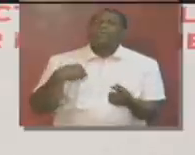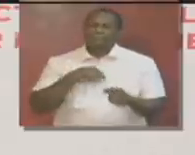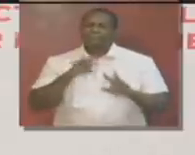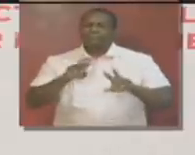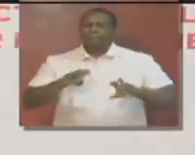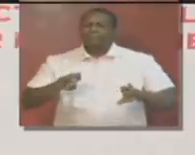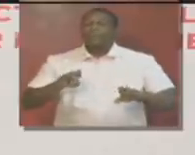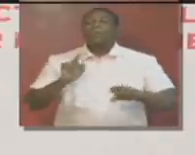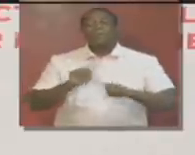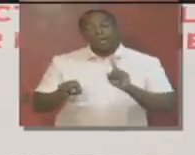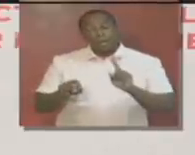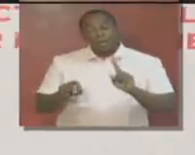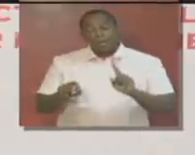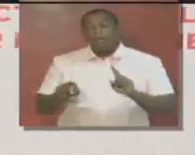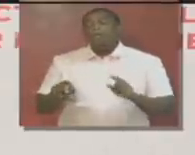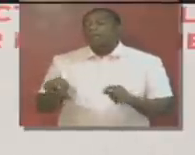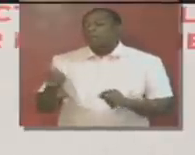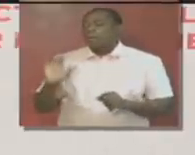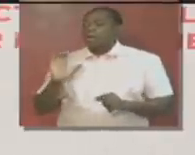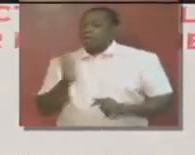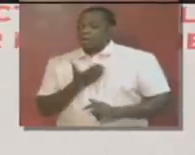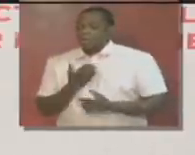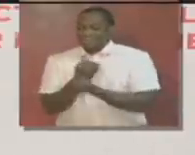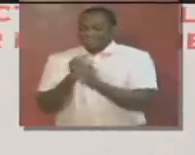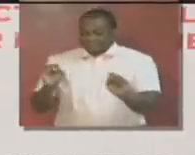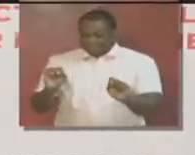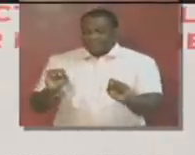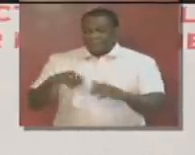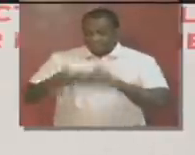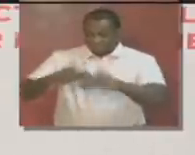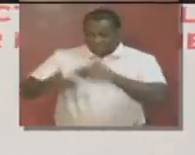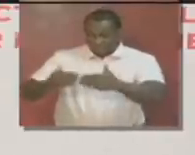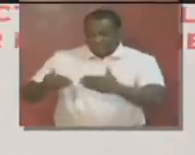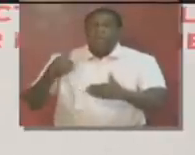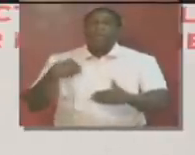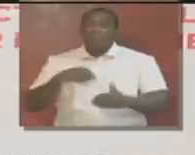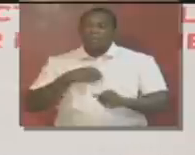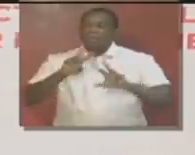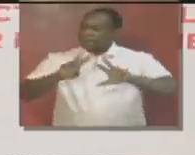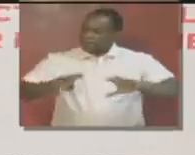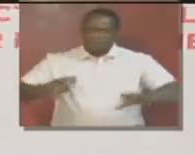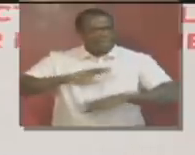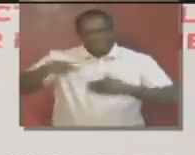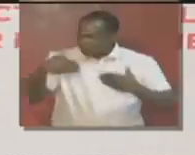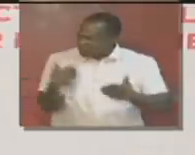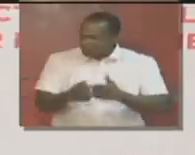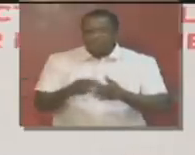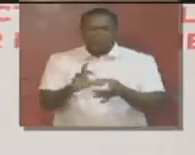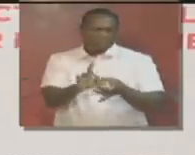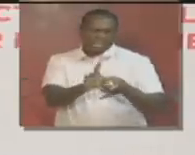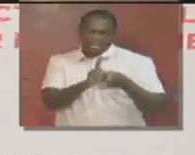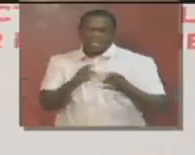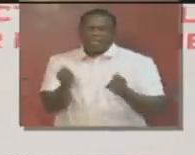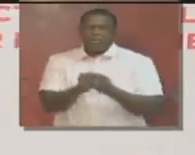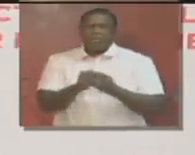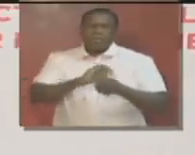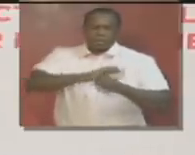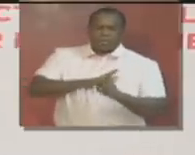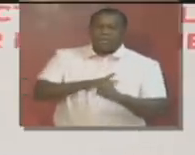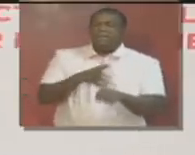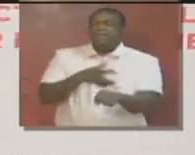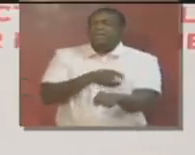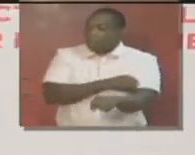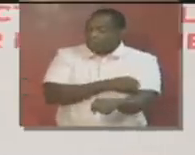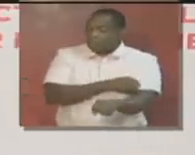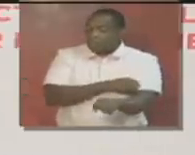Safety systematically reviews any and all of the signals and concerns related to COVID-19 vaccine safety, and this committee meets